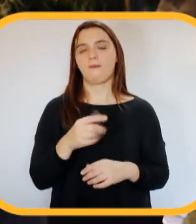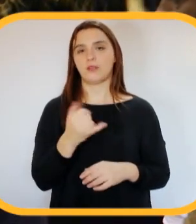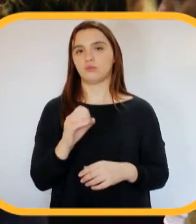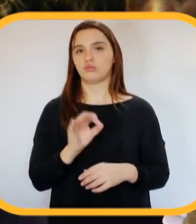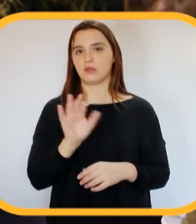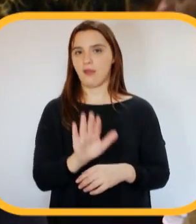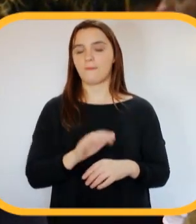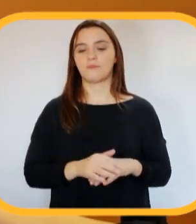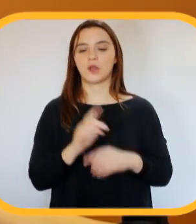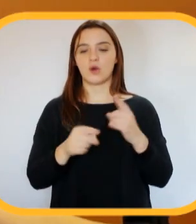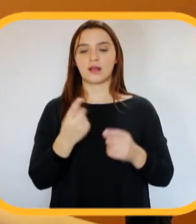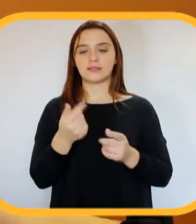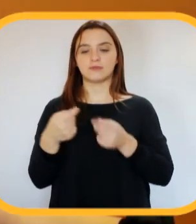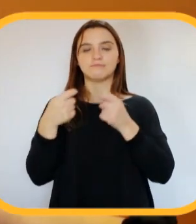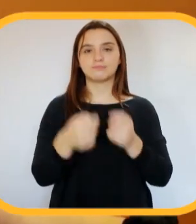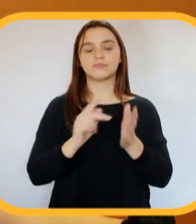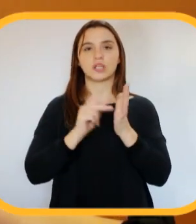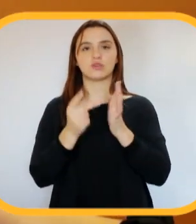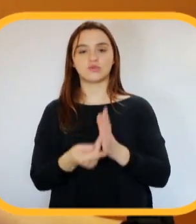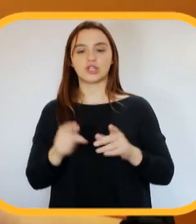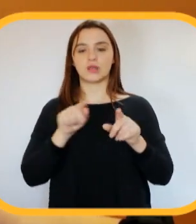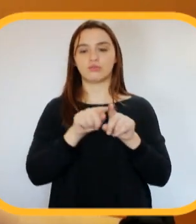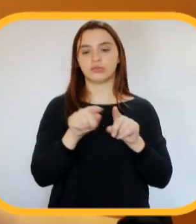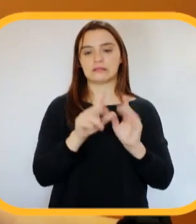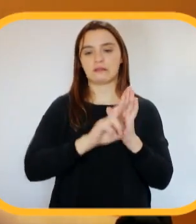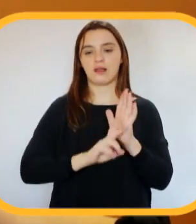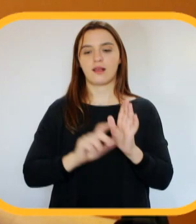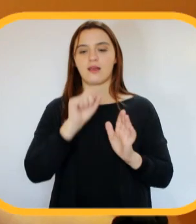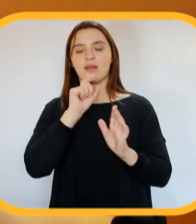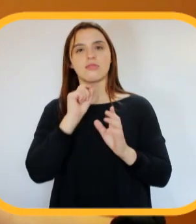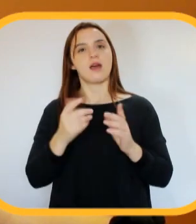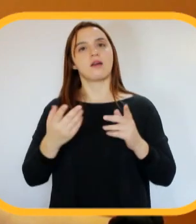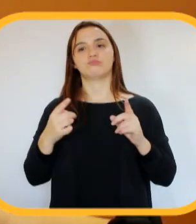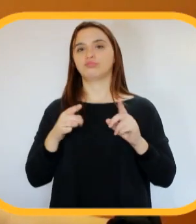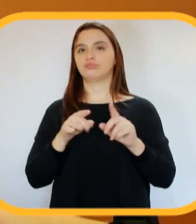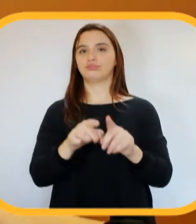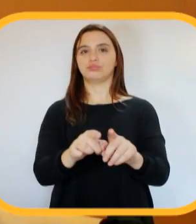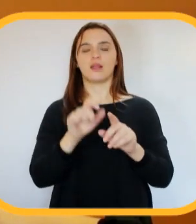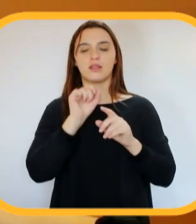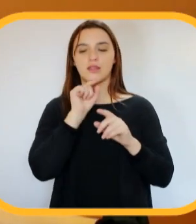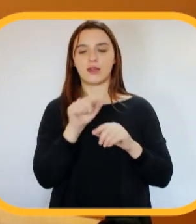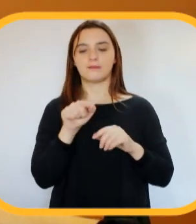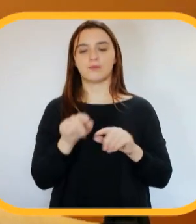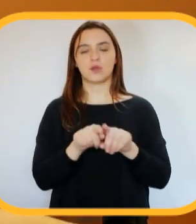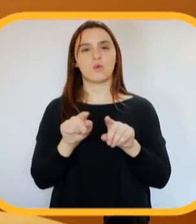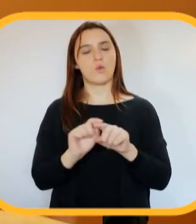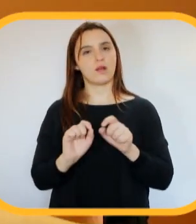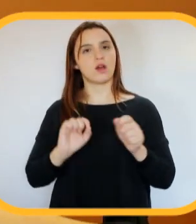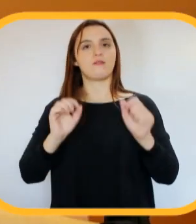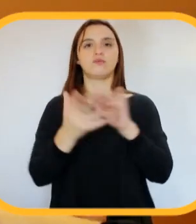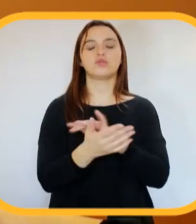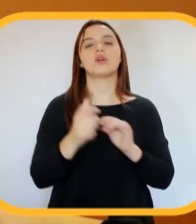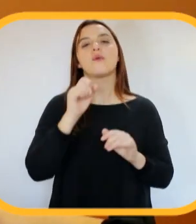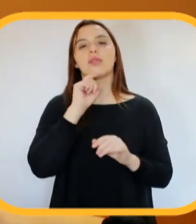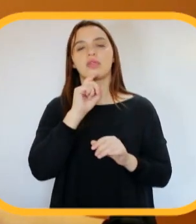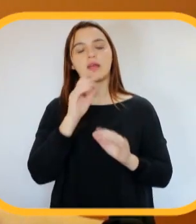is to align capital, technology, and policy, orchestrate so that they can go at the same speed, so that this revolution